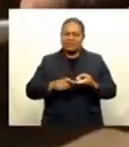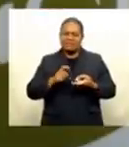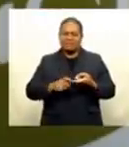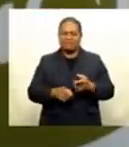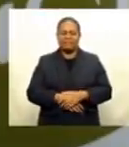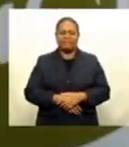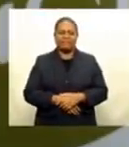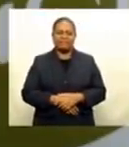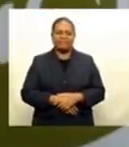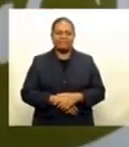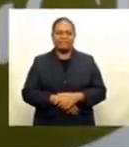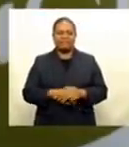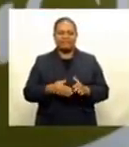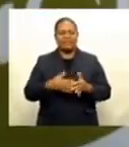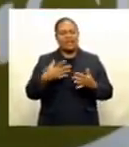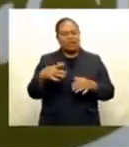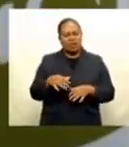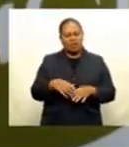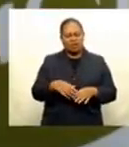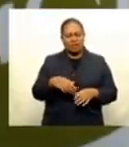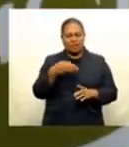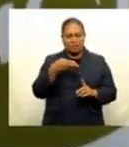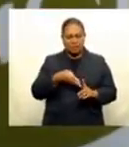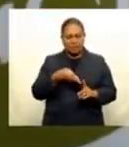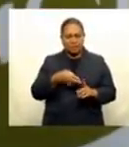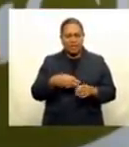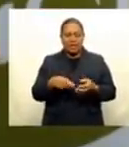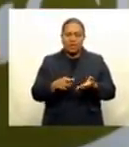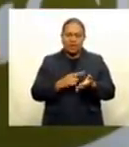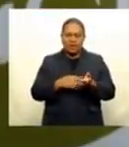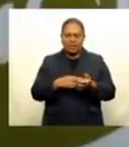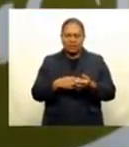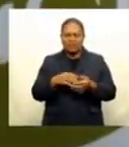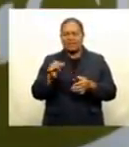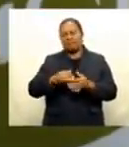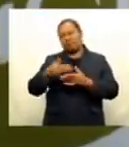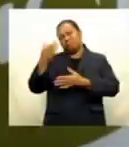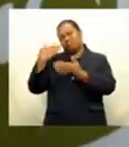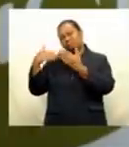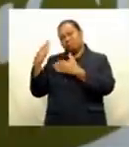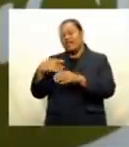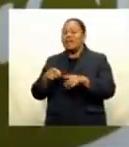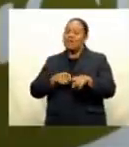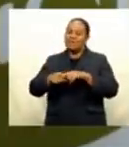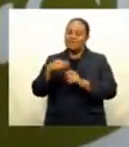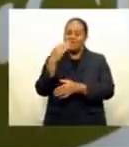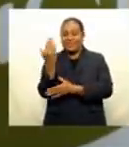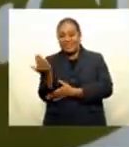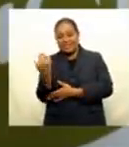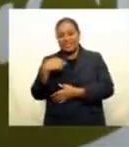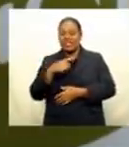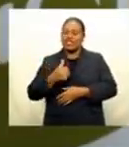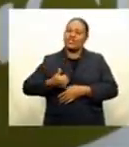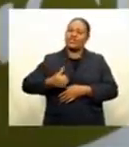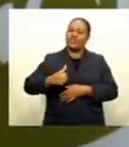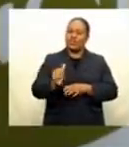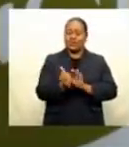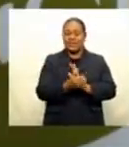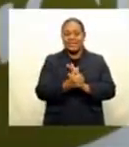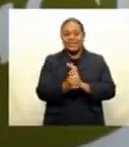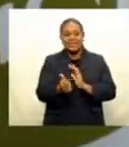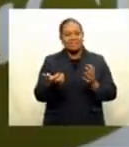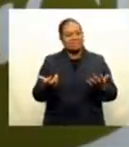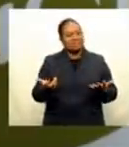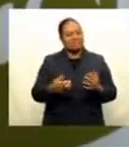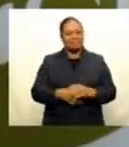just taking us back to that good old days where we'll have to reuse our skills,